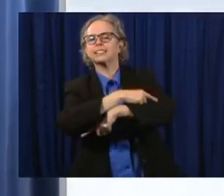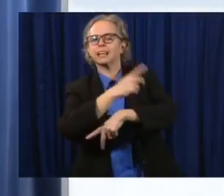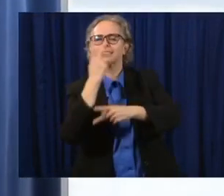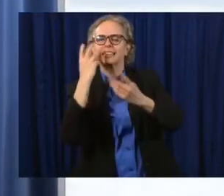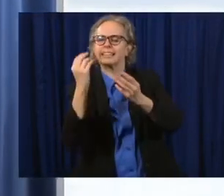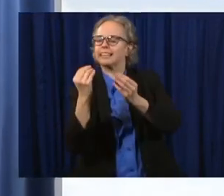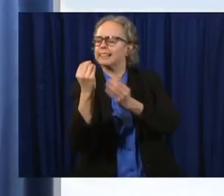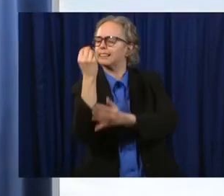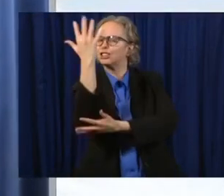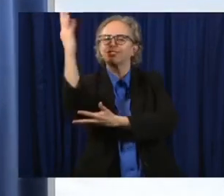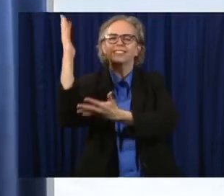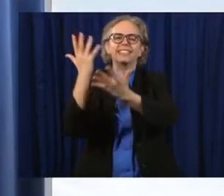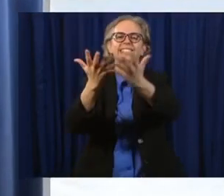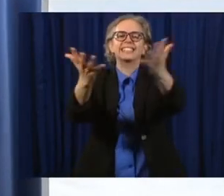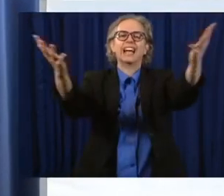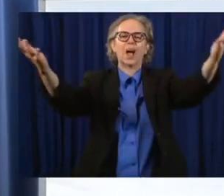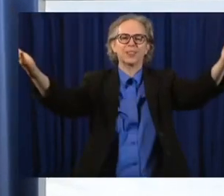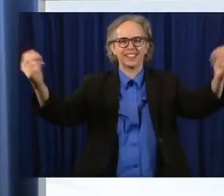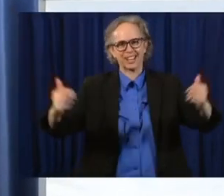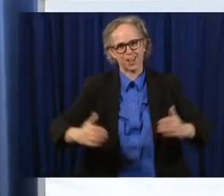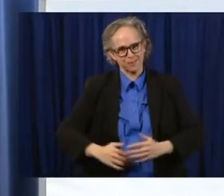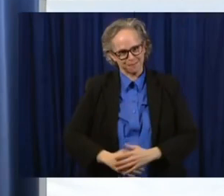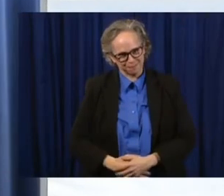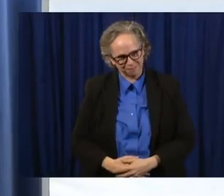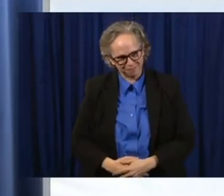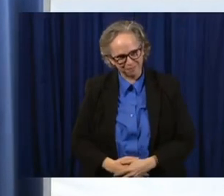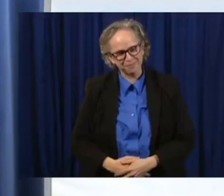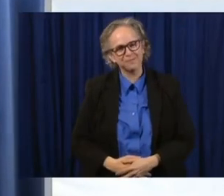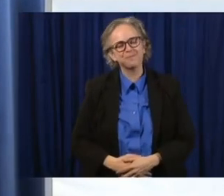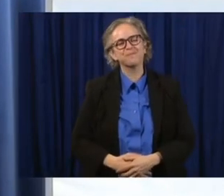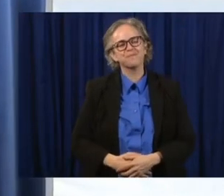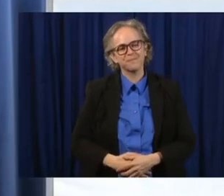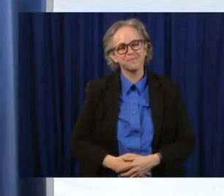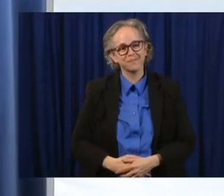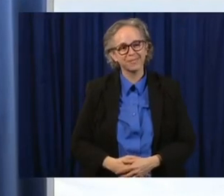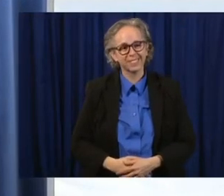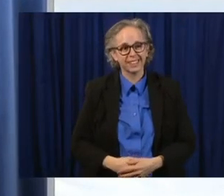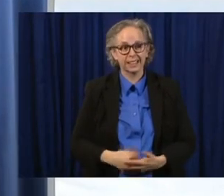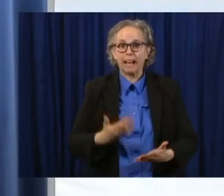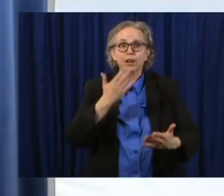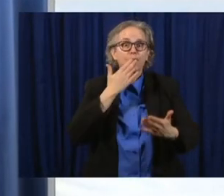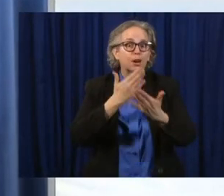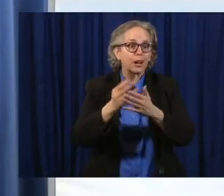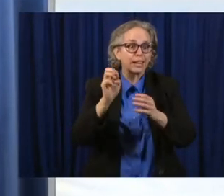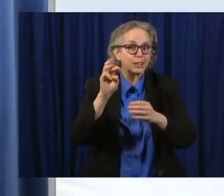We have some good news, a couple things of good news today. I want to start with foster care.